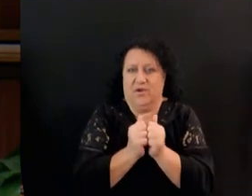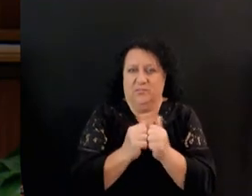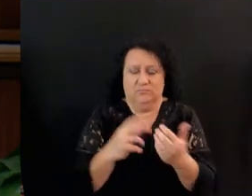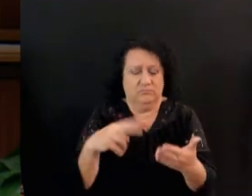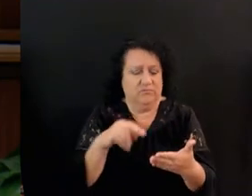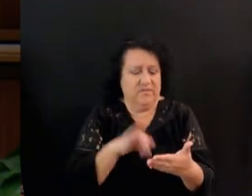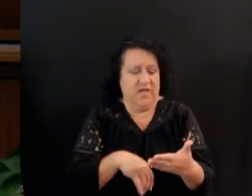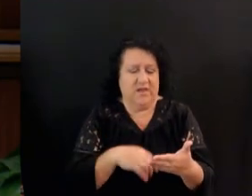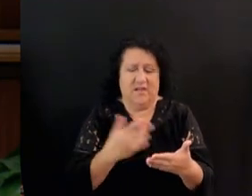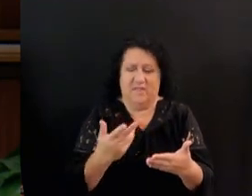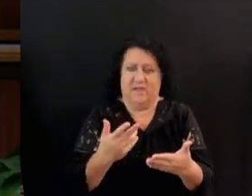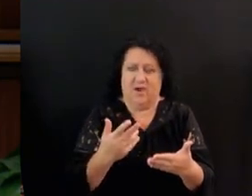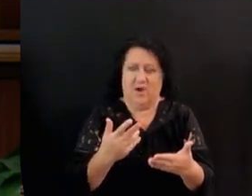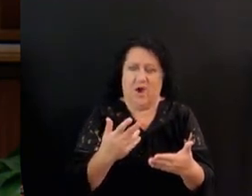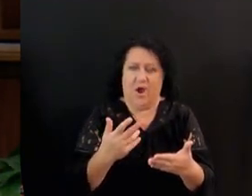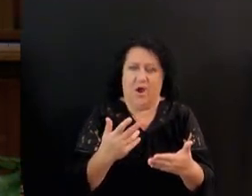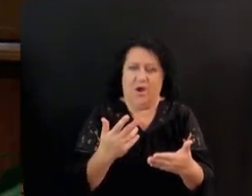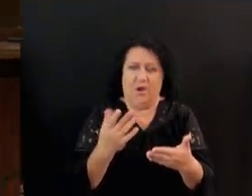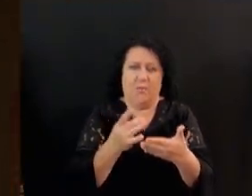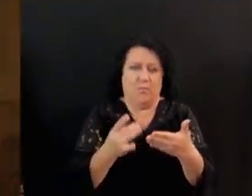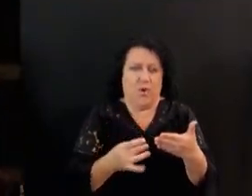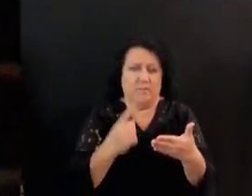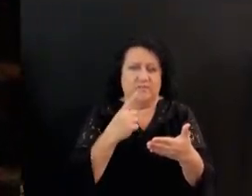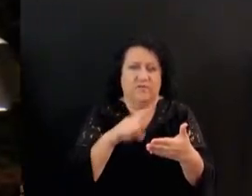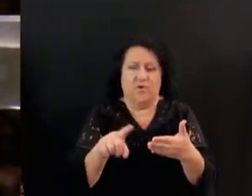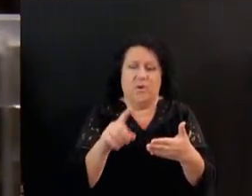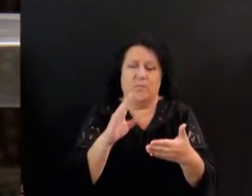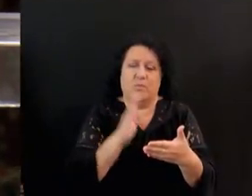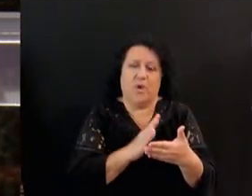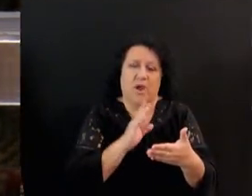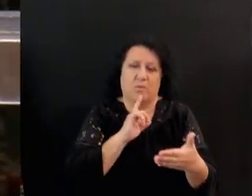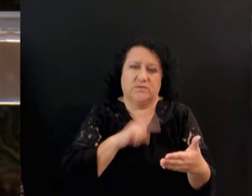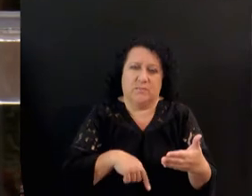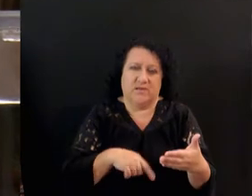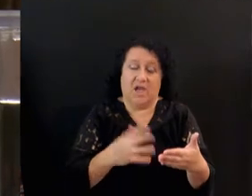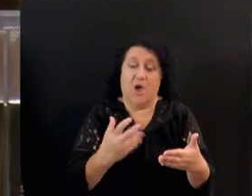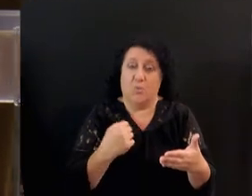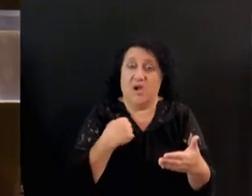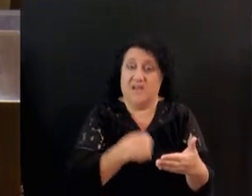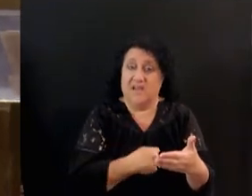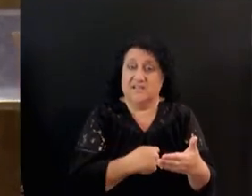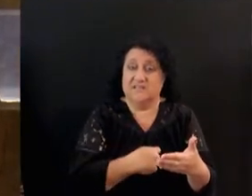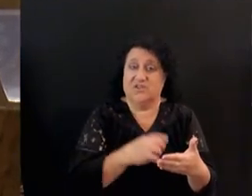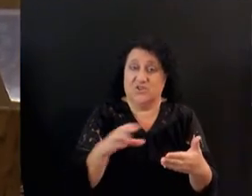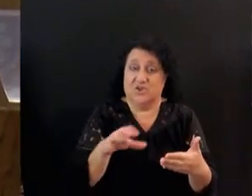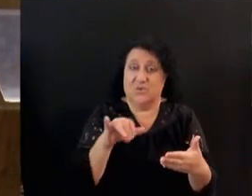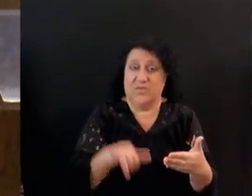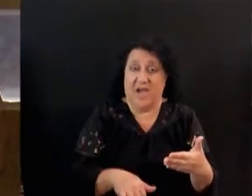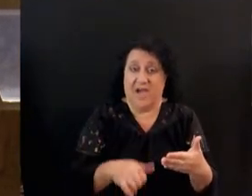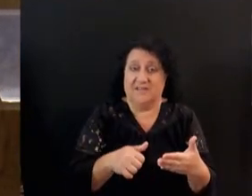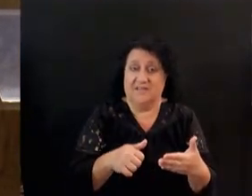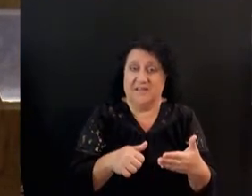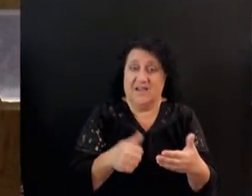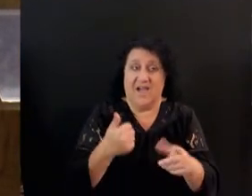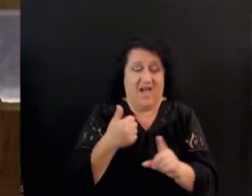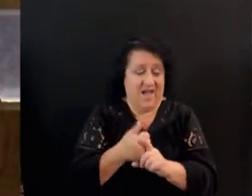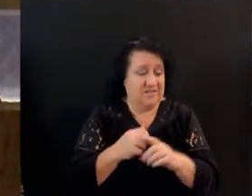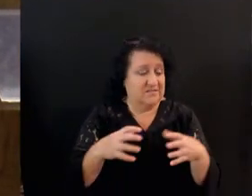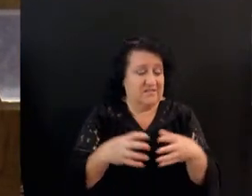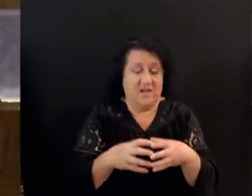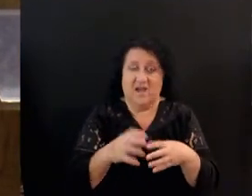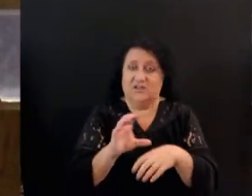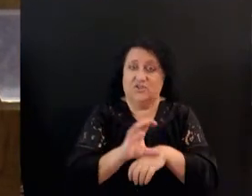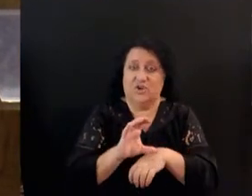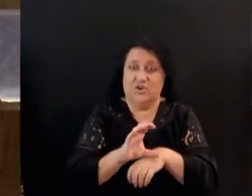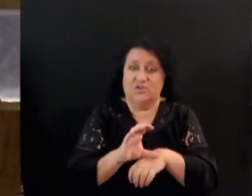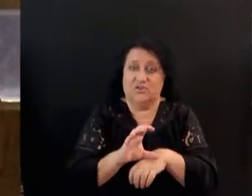reflection, prompts for prayer response. This is something that I want us to be doing as a church, and we need to pay attention. How will God be working